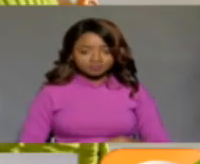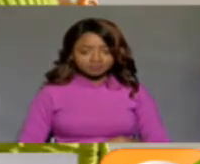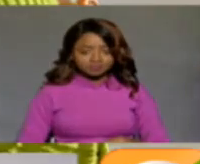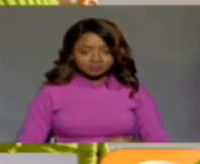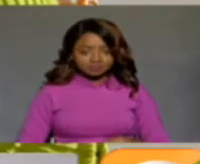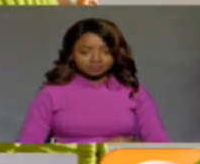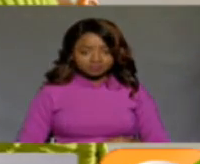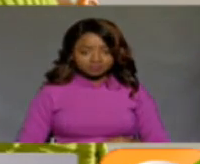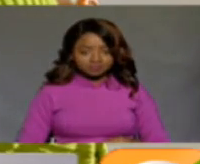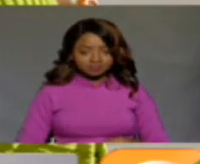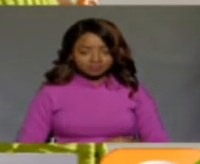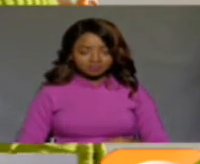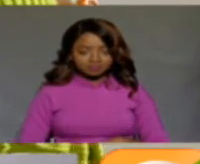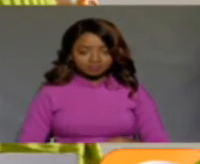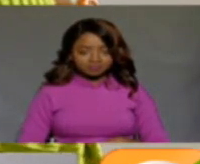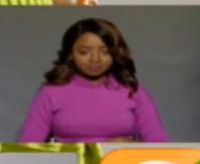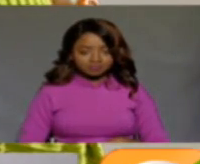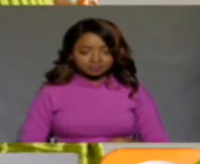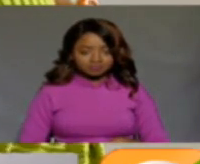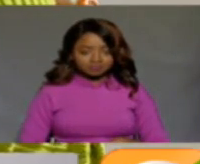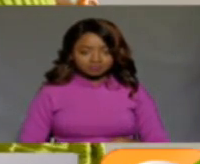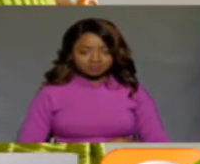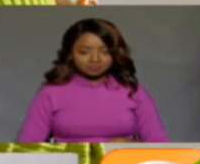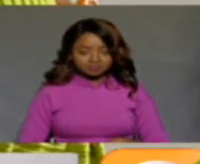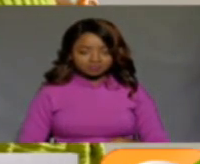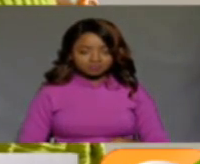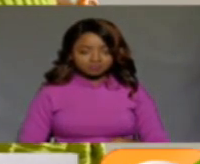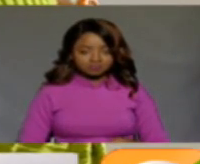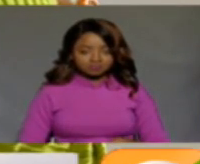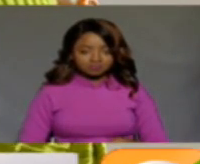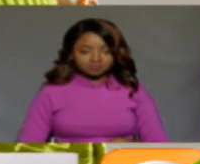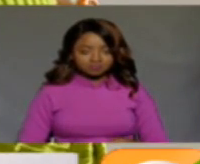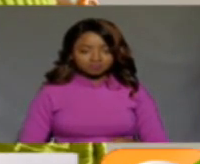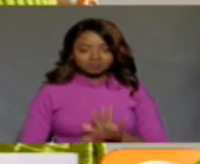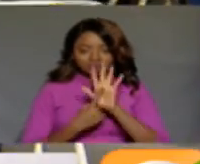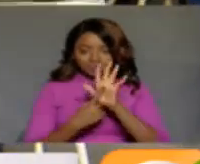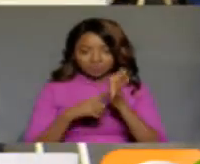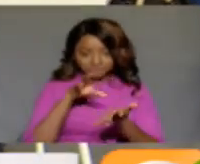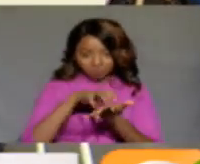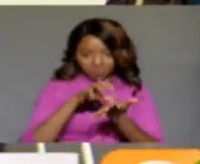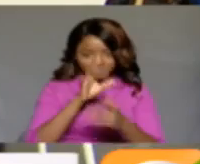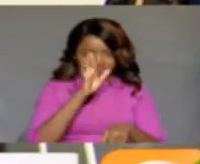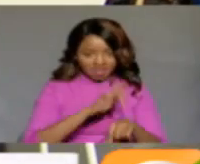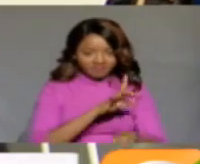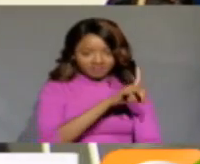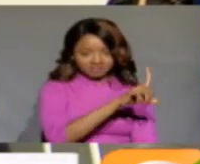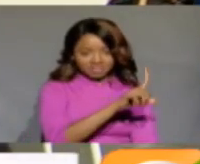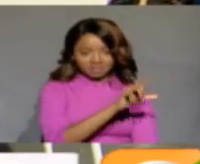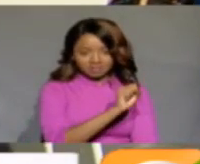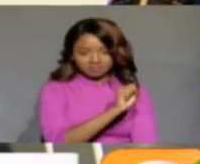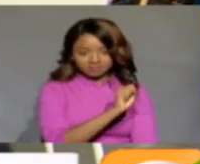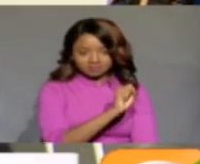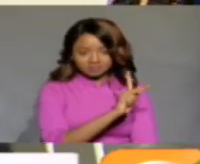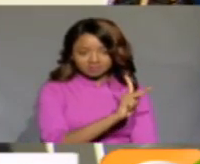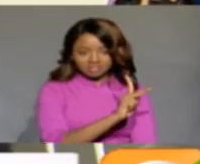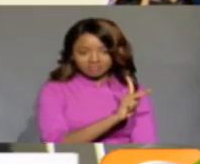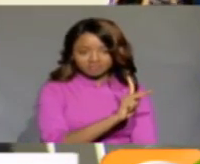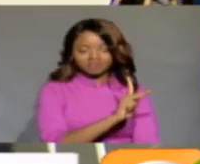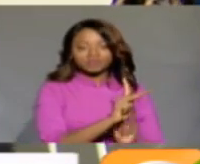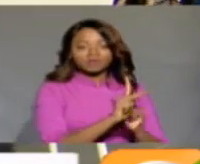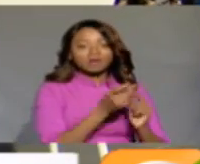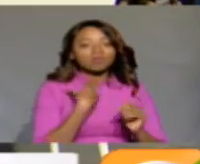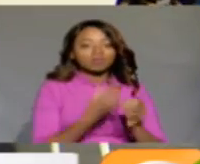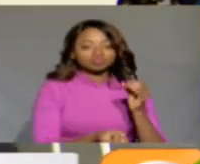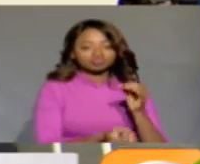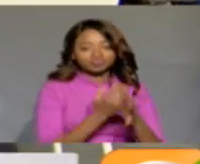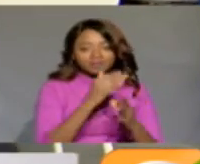I'll go to the Supreme Court. There was a case that affected the LSK, where they had this issue of where they wanted to put up an arbitration center,